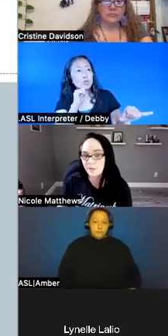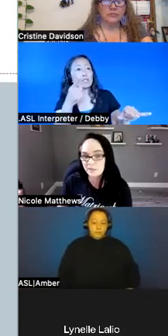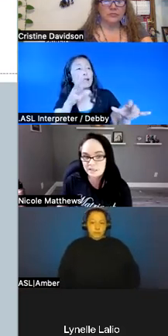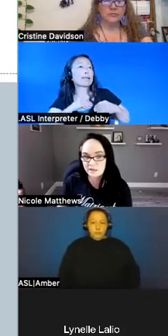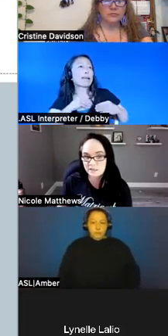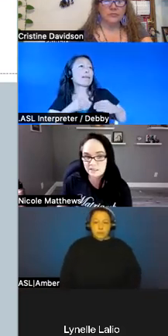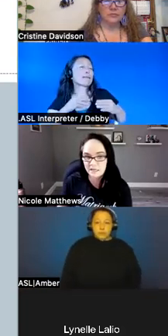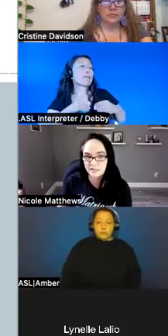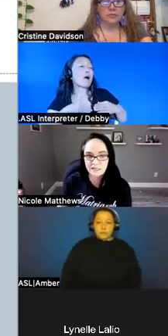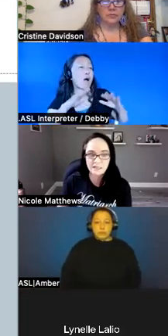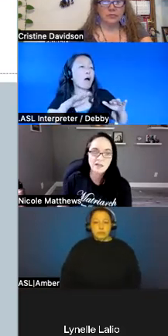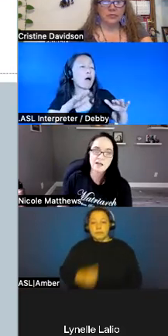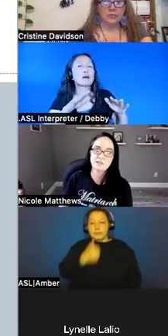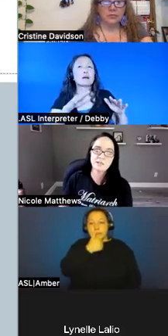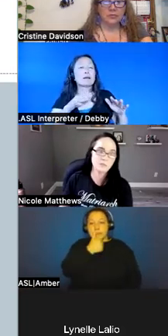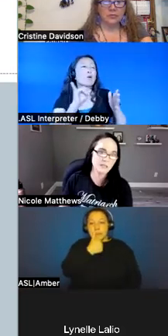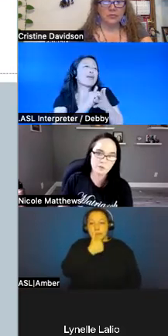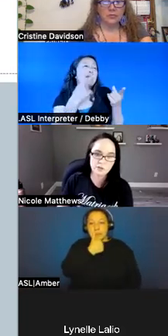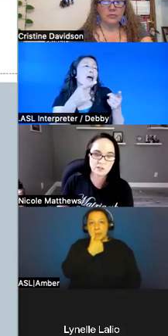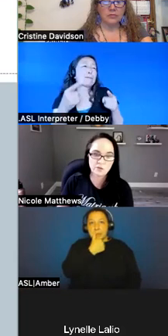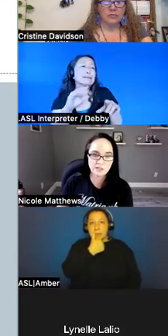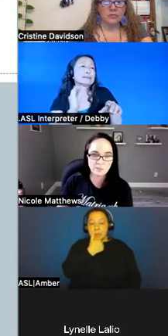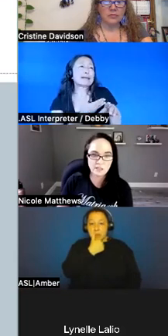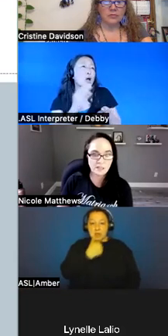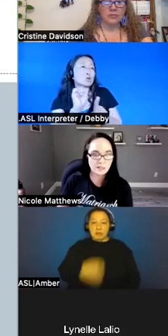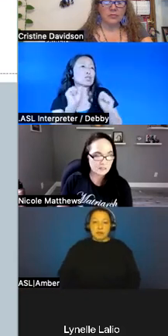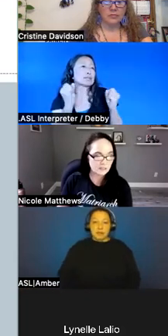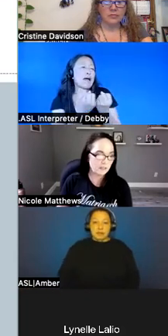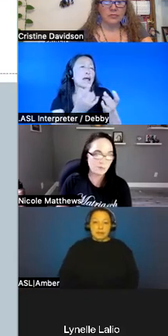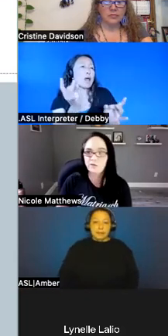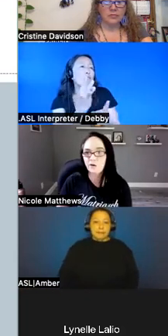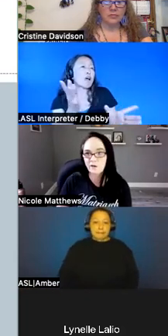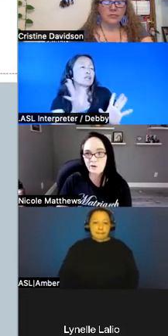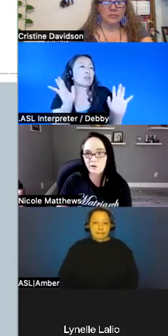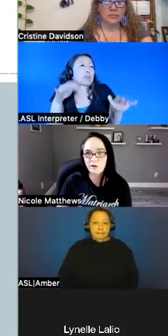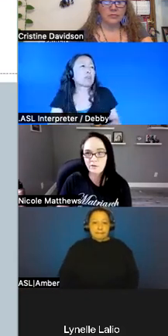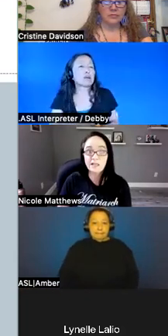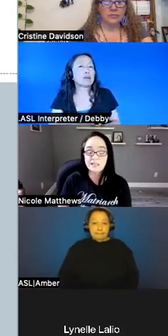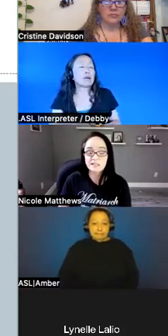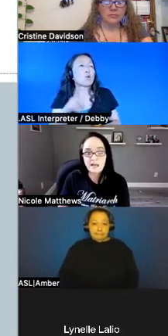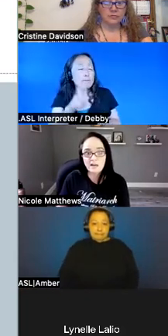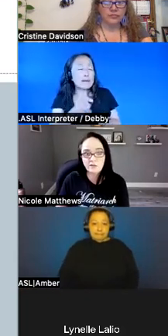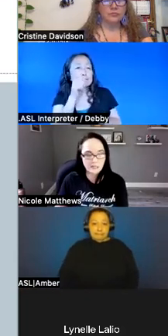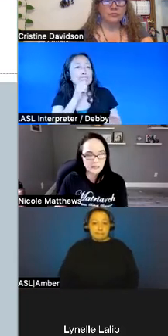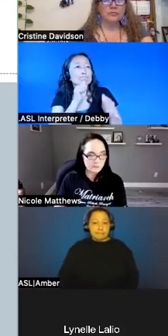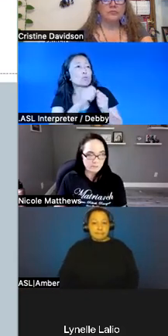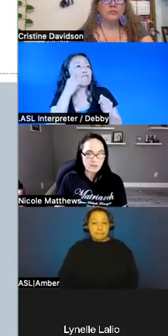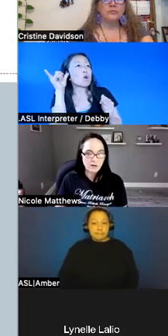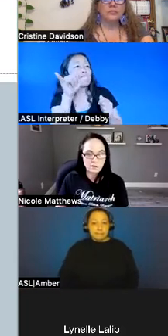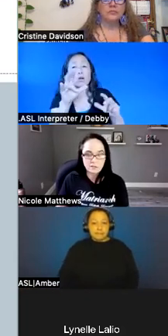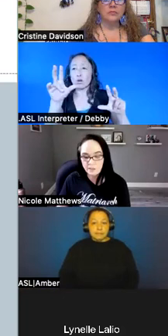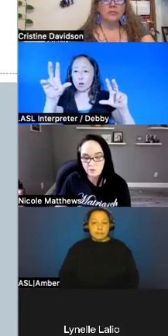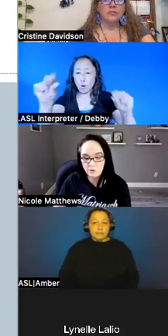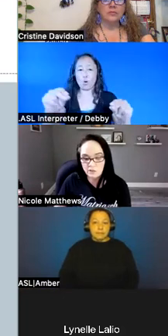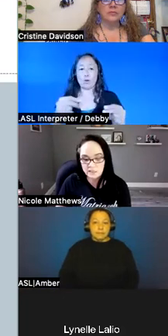that happens in our society, something that we're just going to be dealing with forever, right? Because as an advocate,